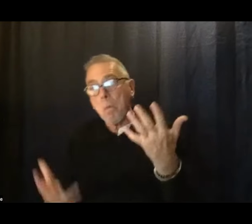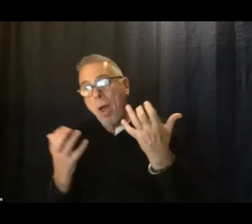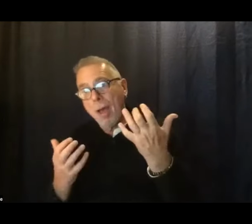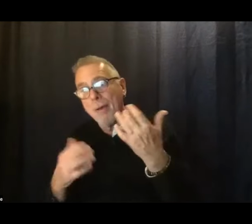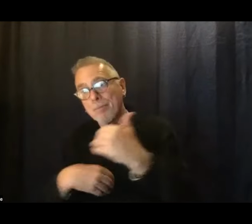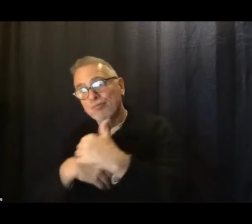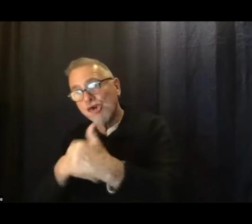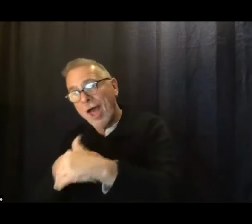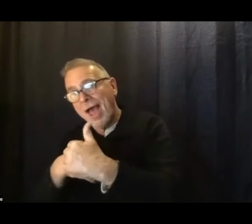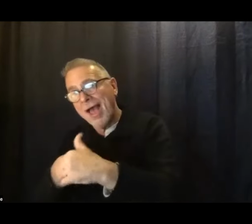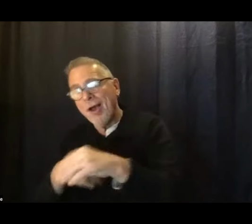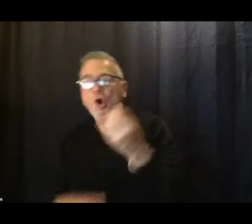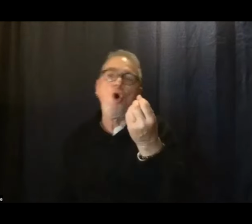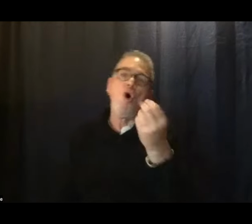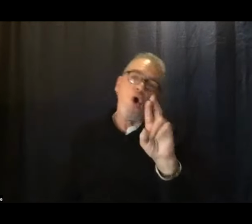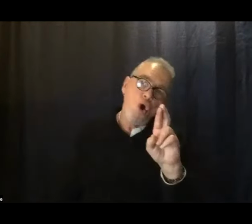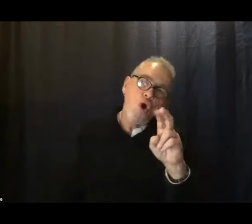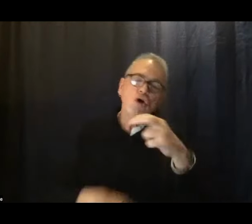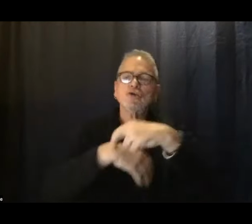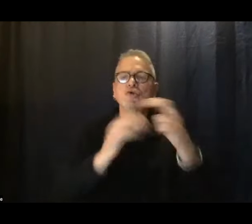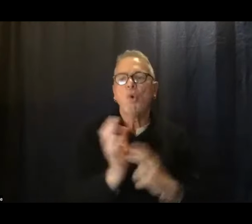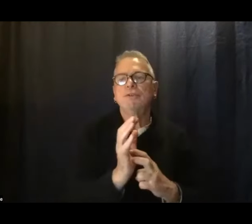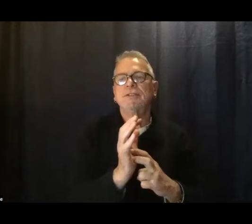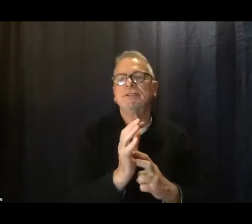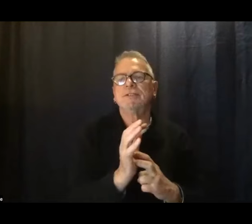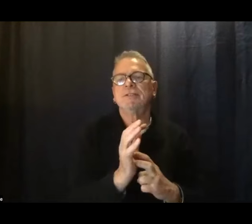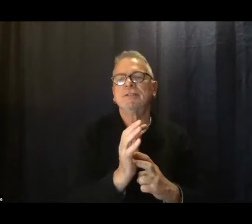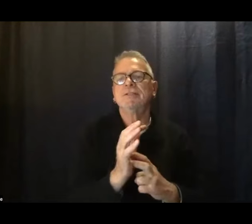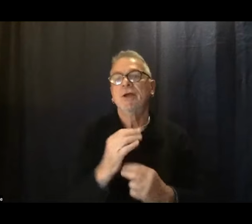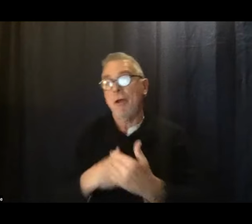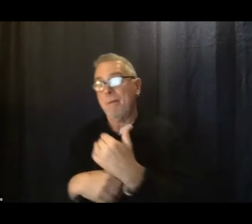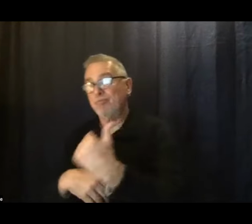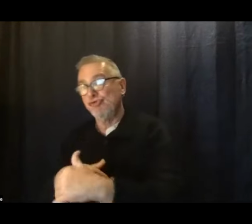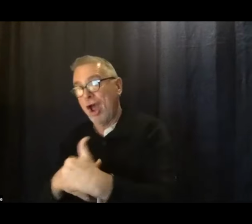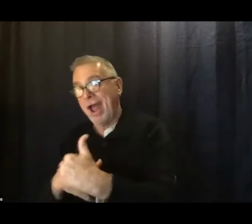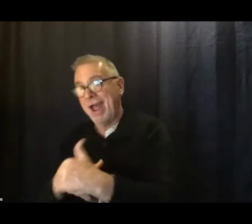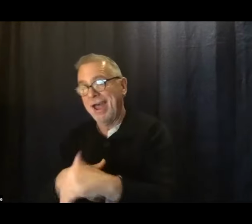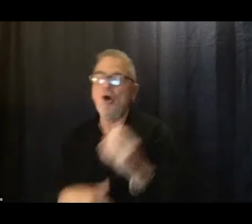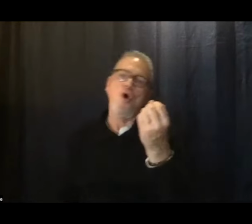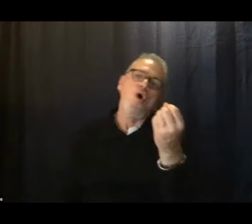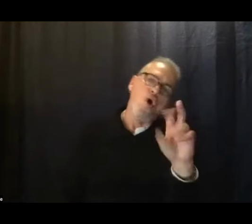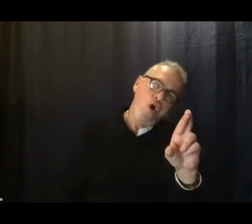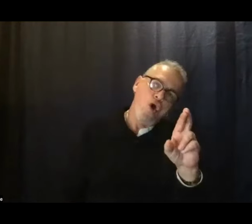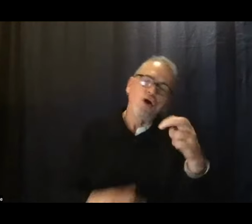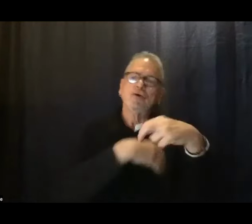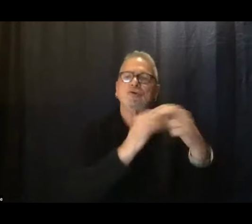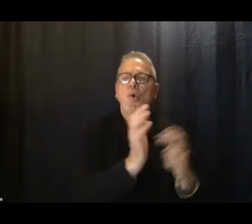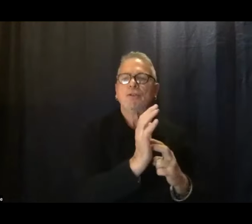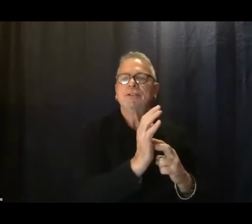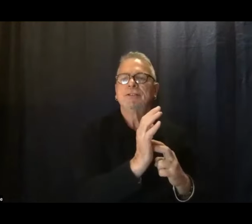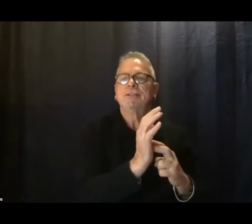Or, that's another one. Do you want bread or toast?